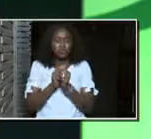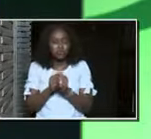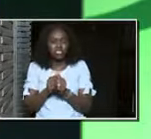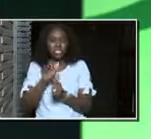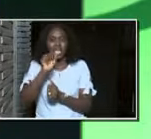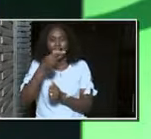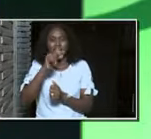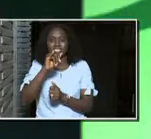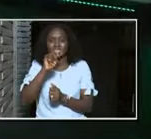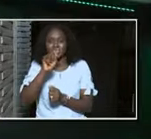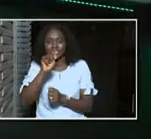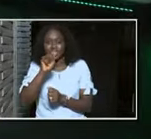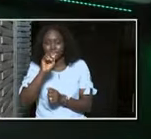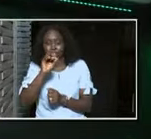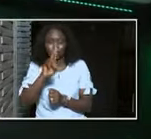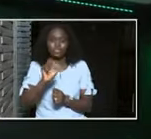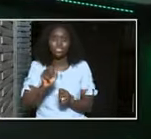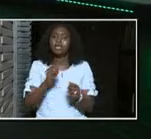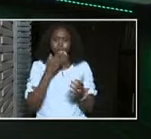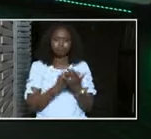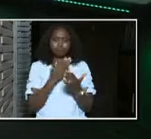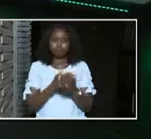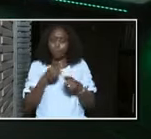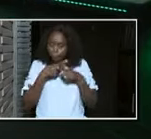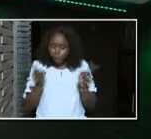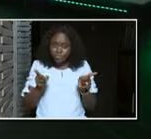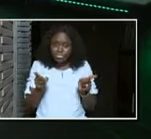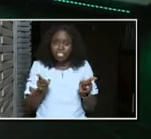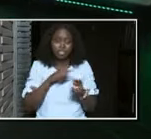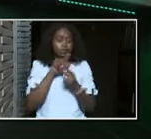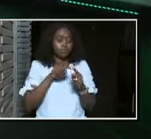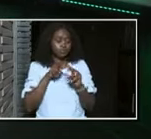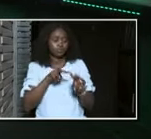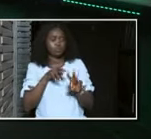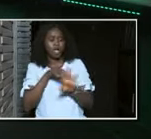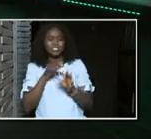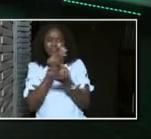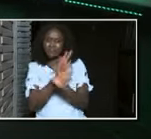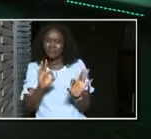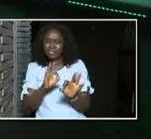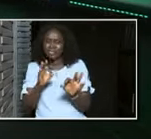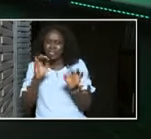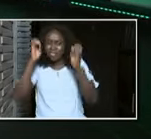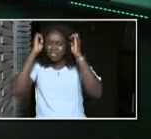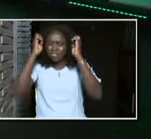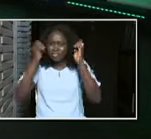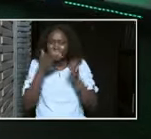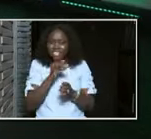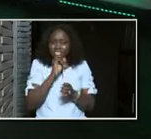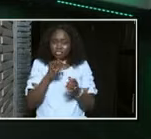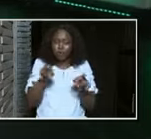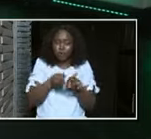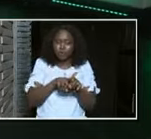good. But beyond just talking with agitators, looking at the free education, there's also the issue of the sense